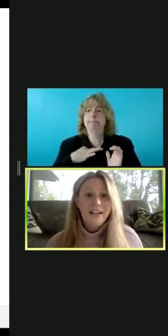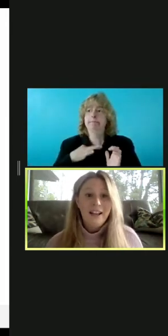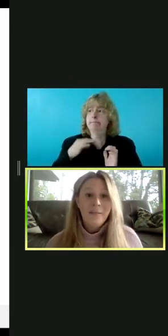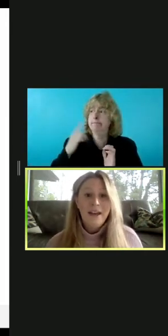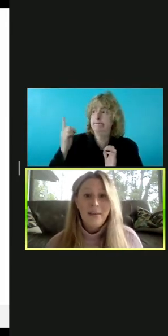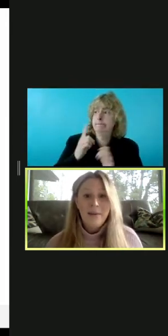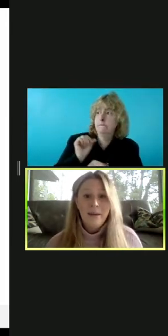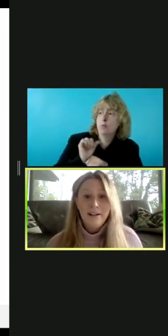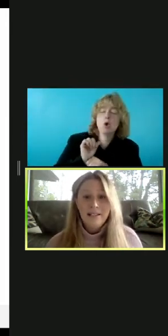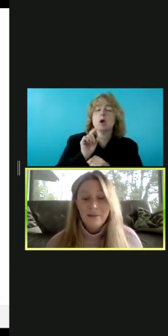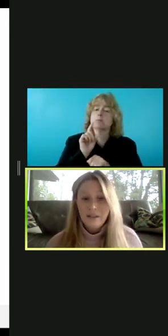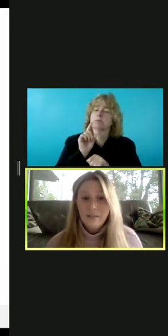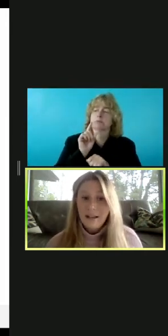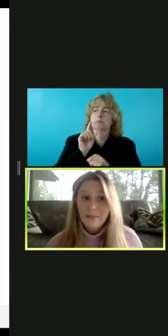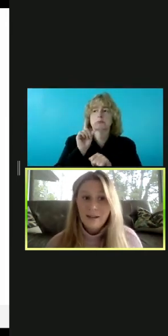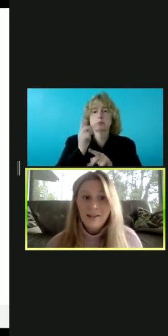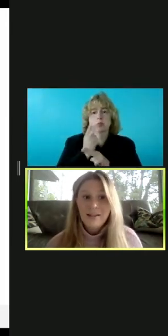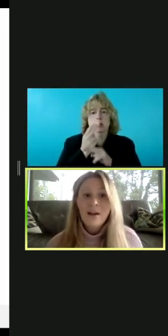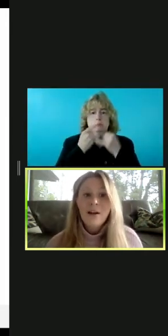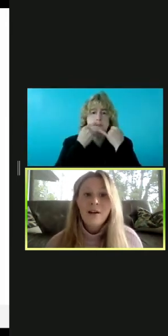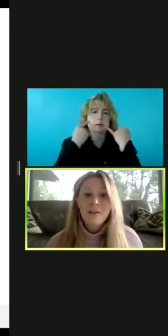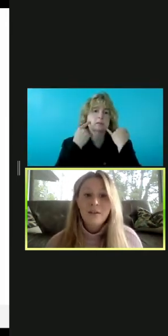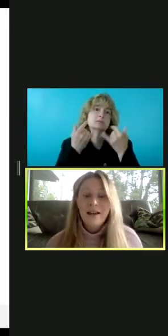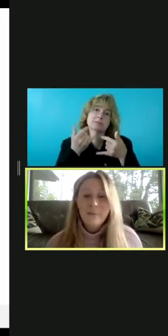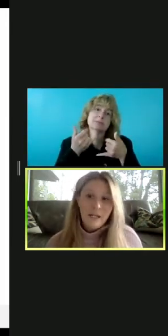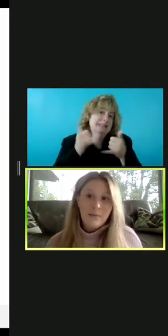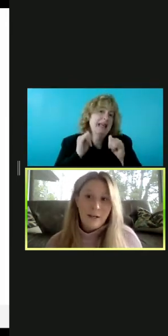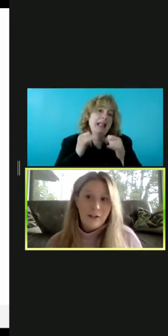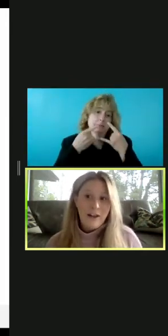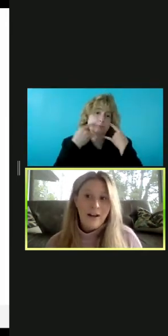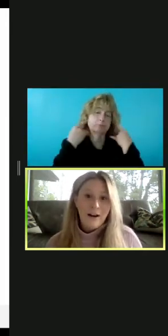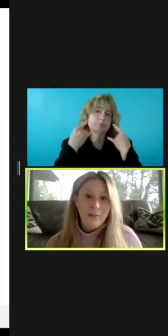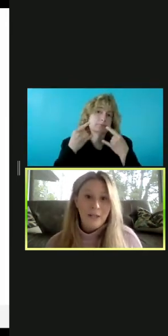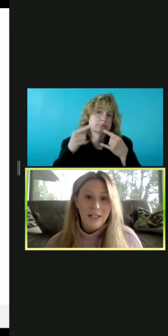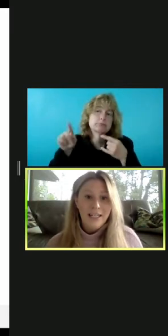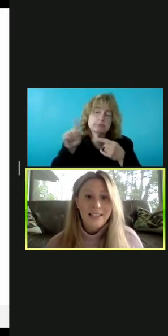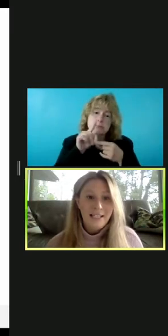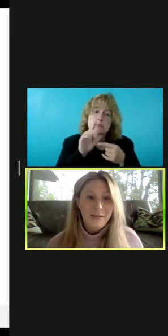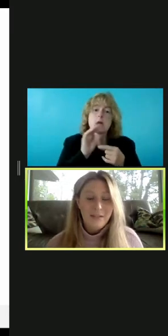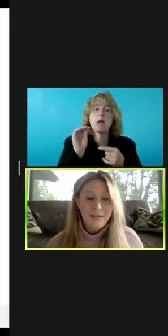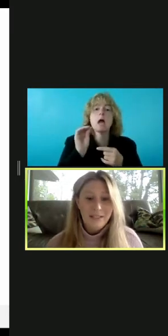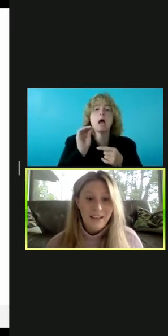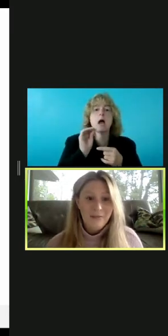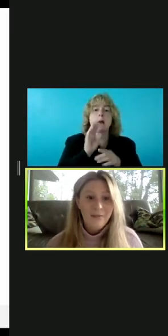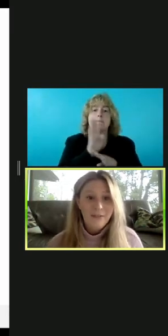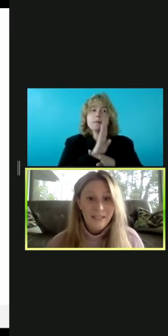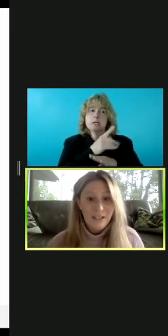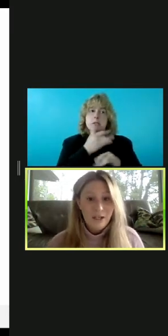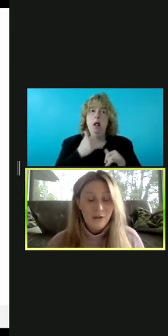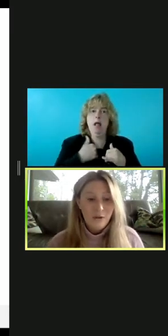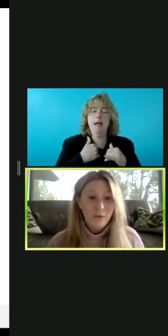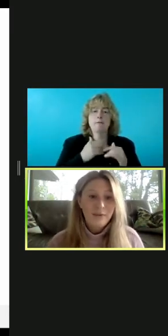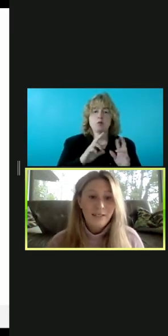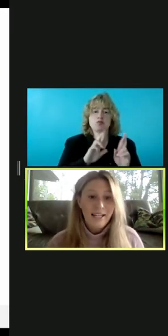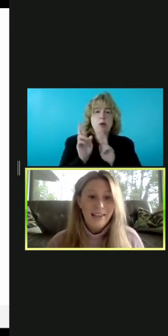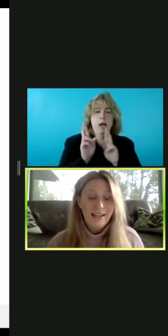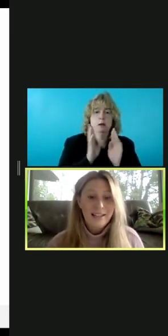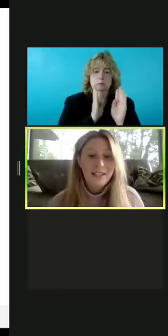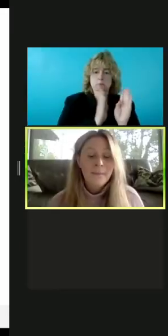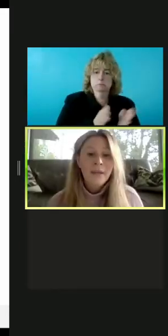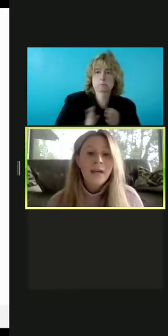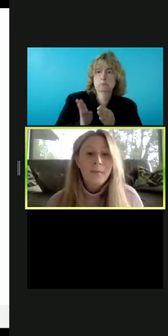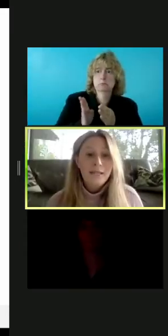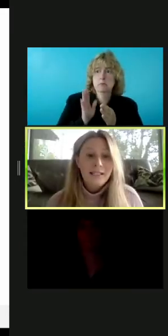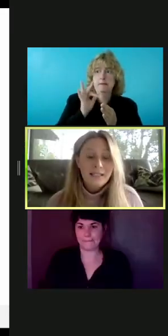to develop a preparedness and response plan so that we can make sure that our community continues to be safe with these new